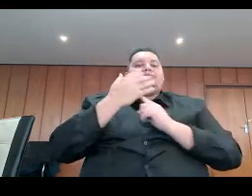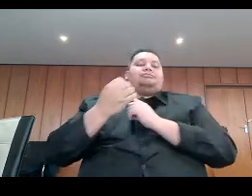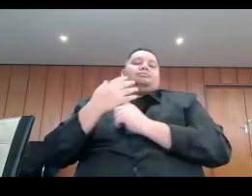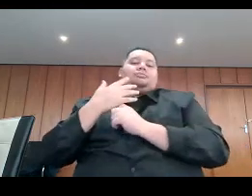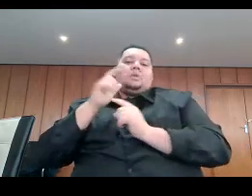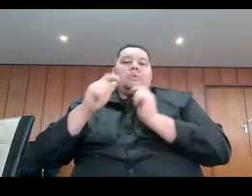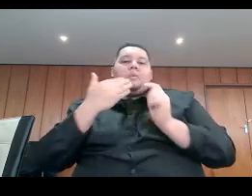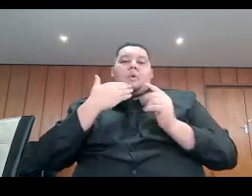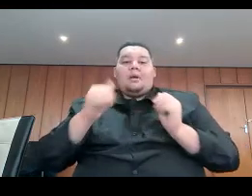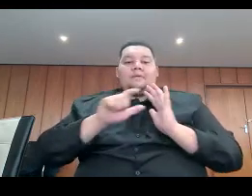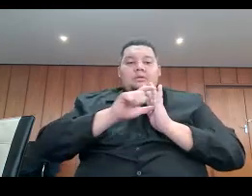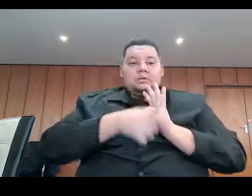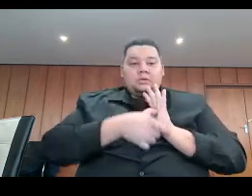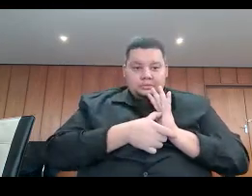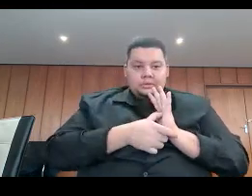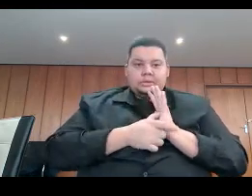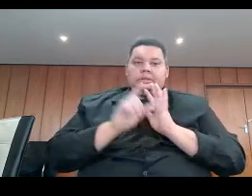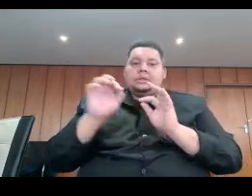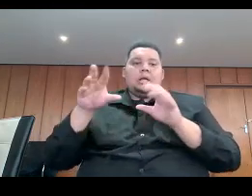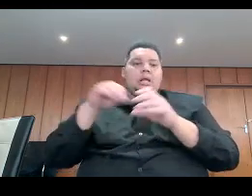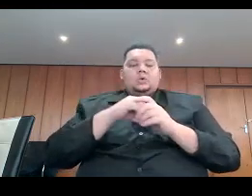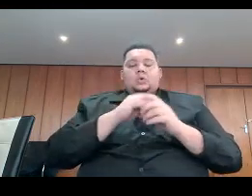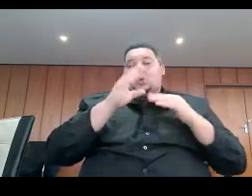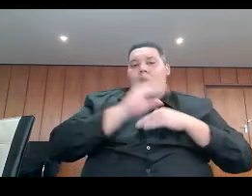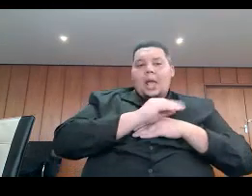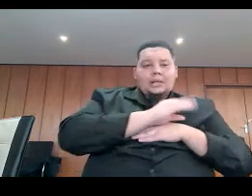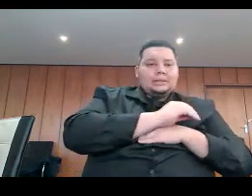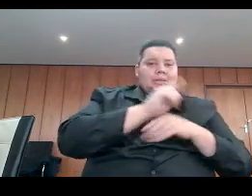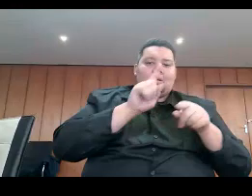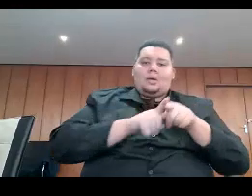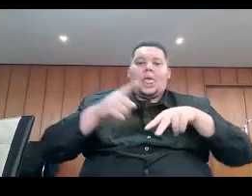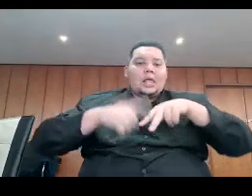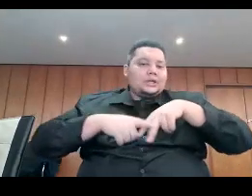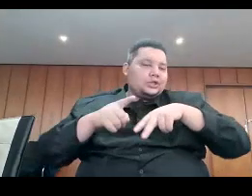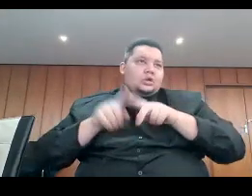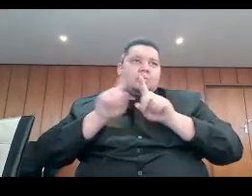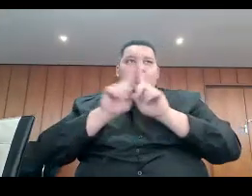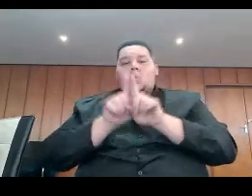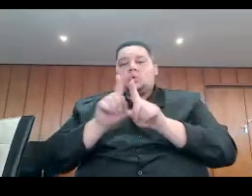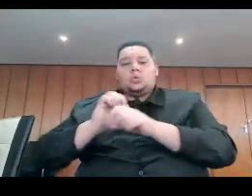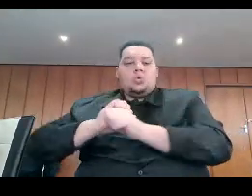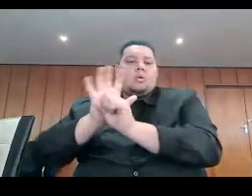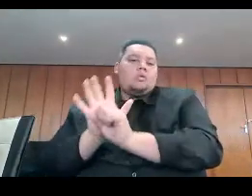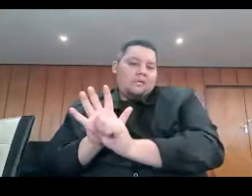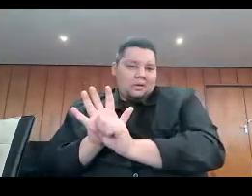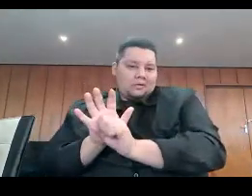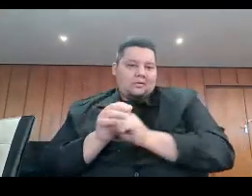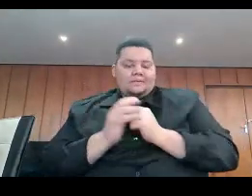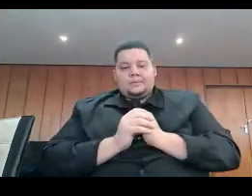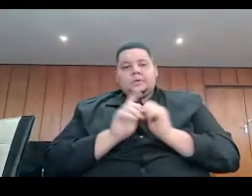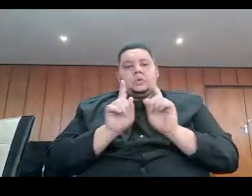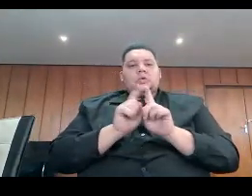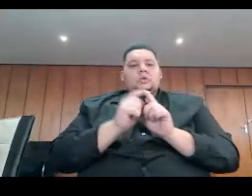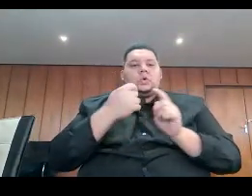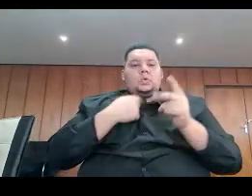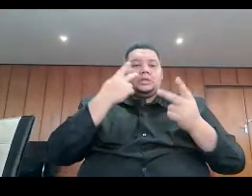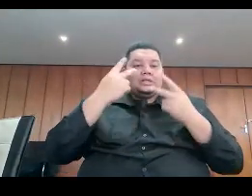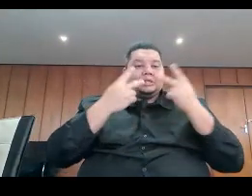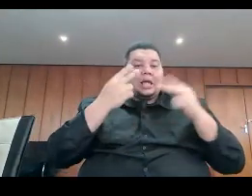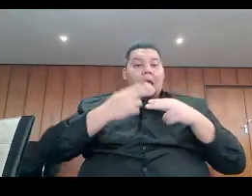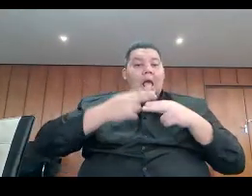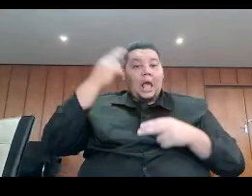disabilities. And here we're talking about breast cancer, HIV/AIDS, and COVID. We see higher